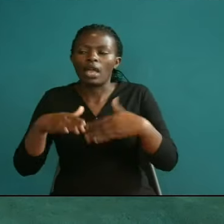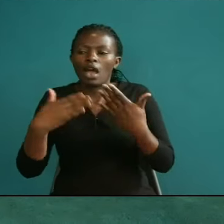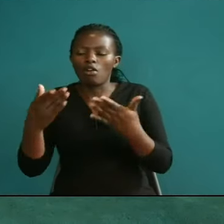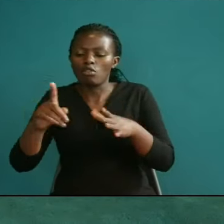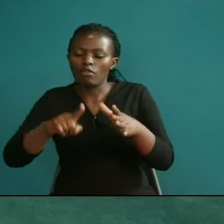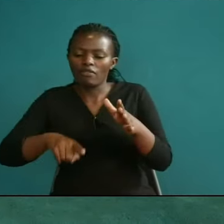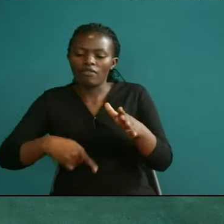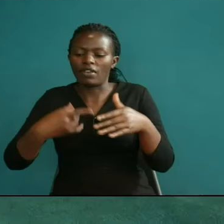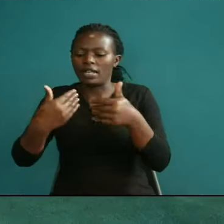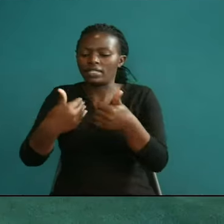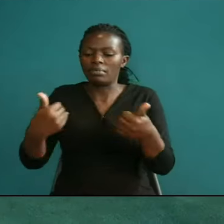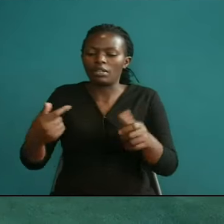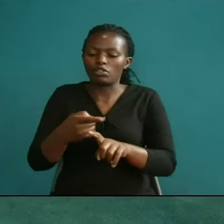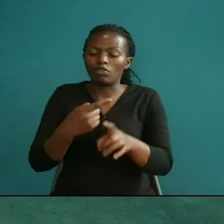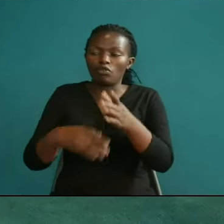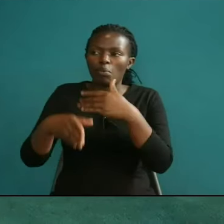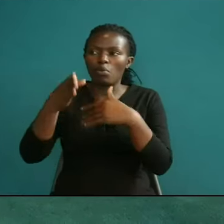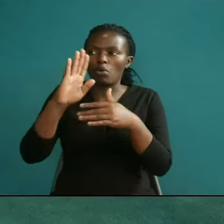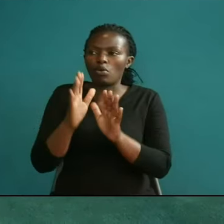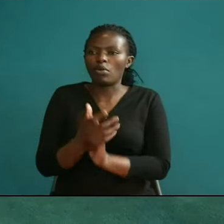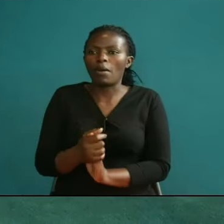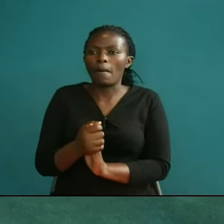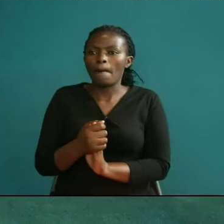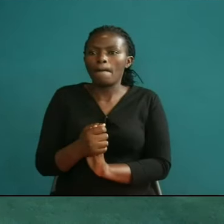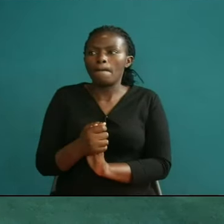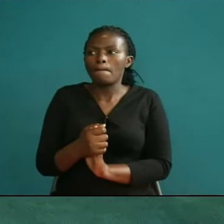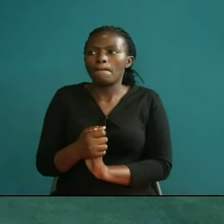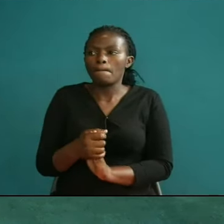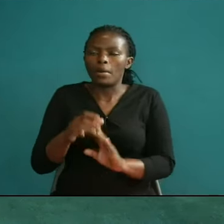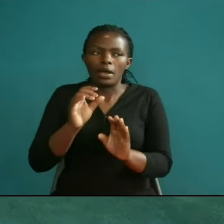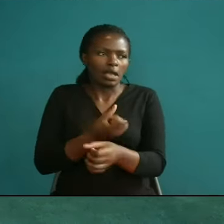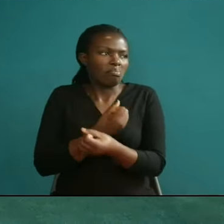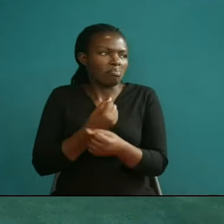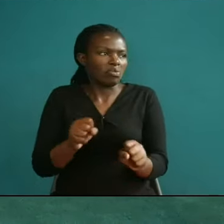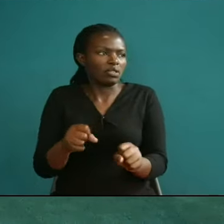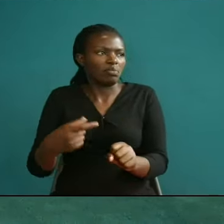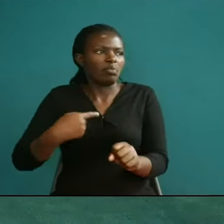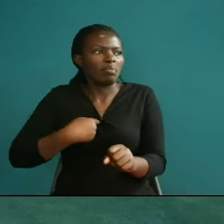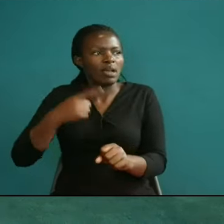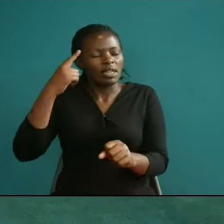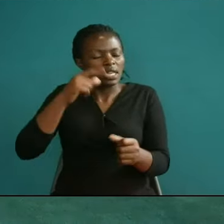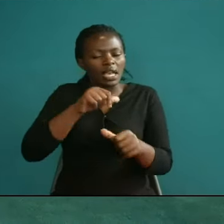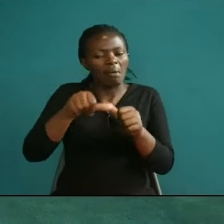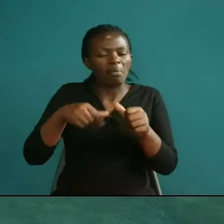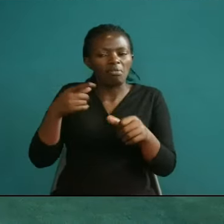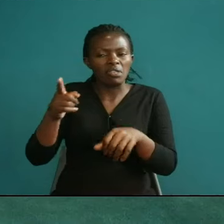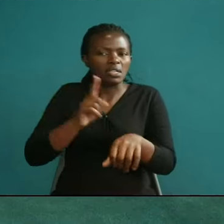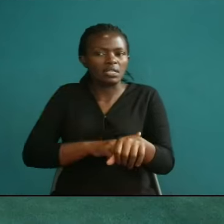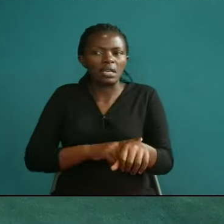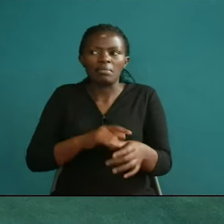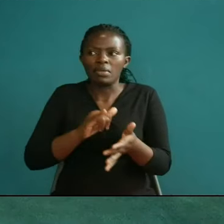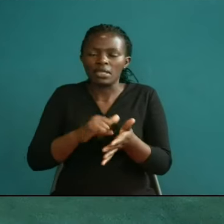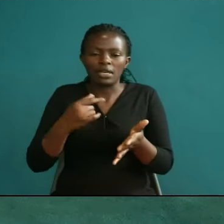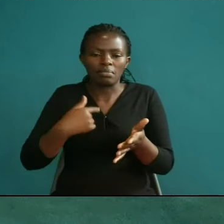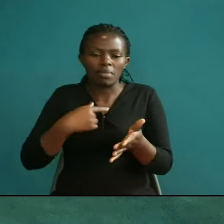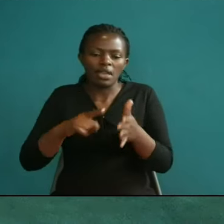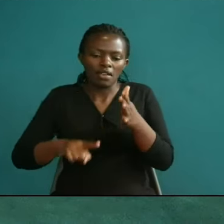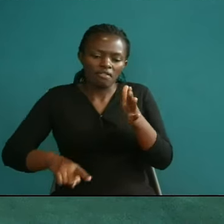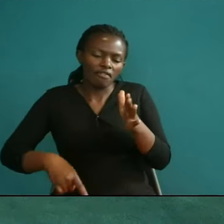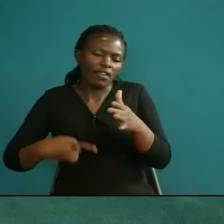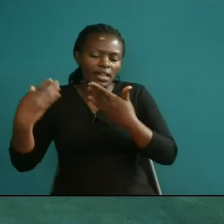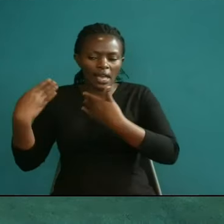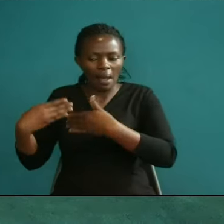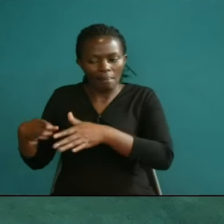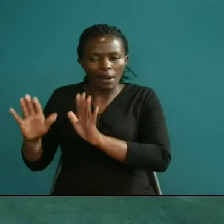Marie? Well, I can't think of an exact time when I felt abandoned, mm-hmm, but I can think of a